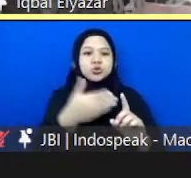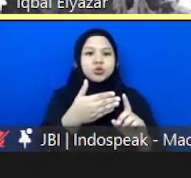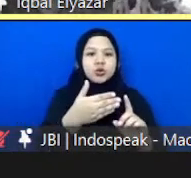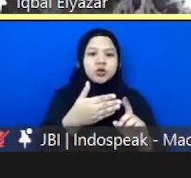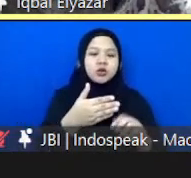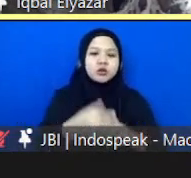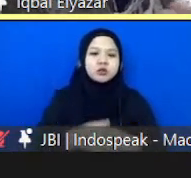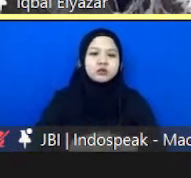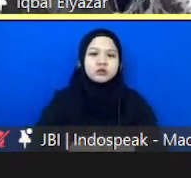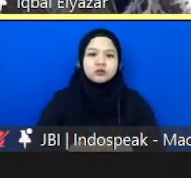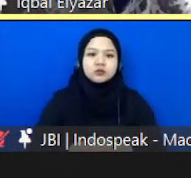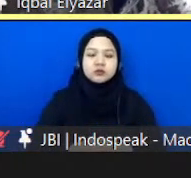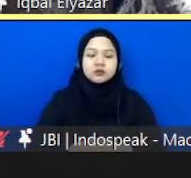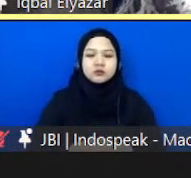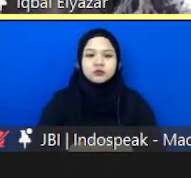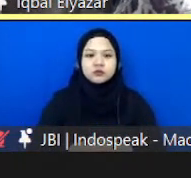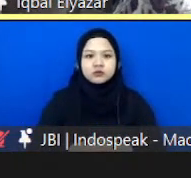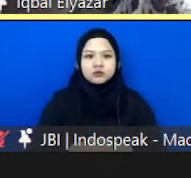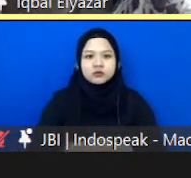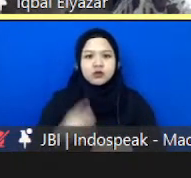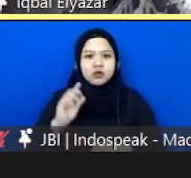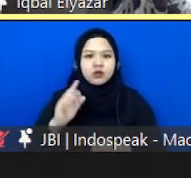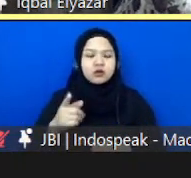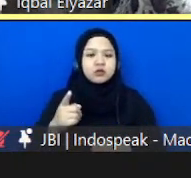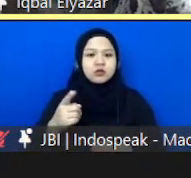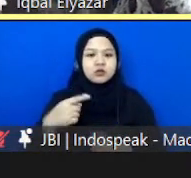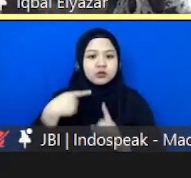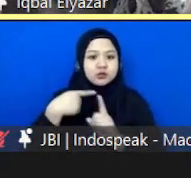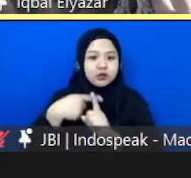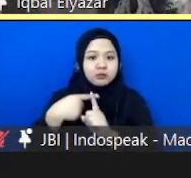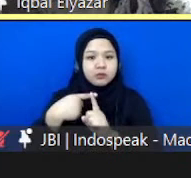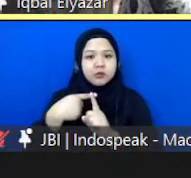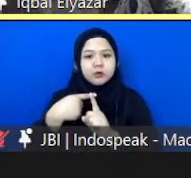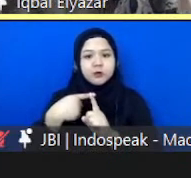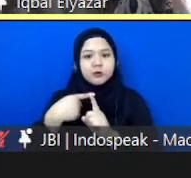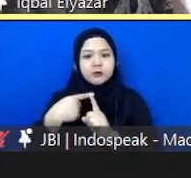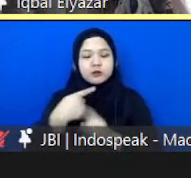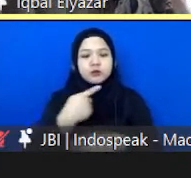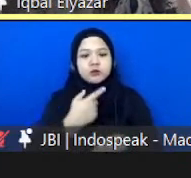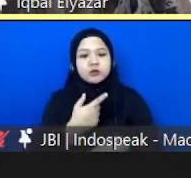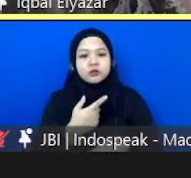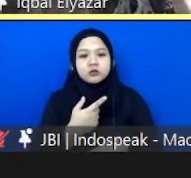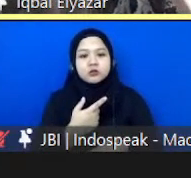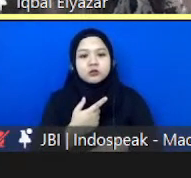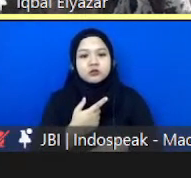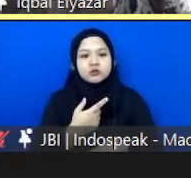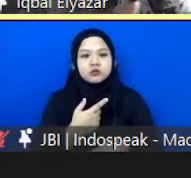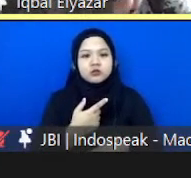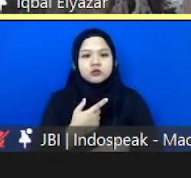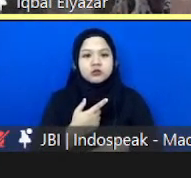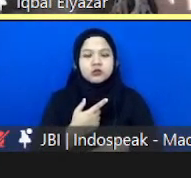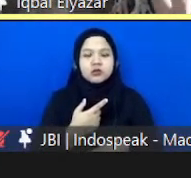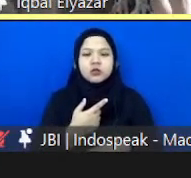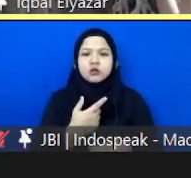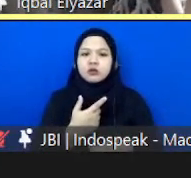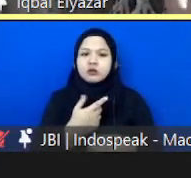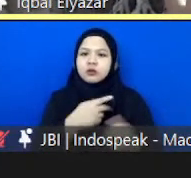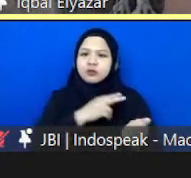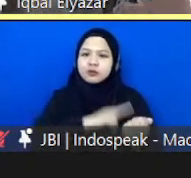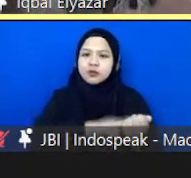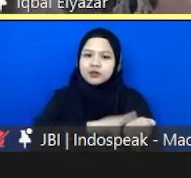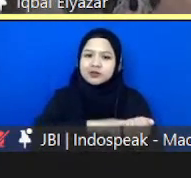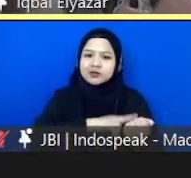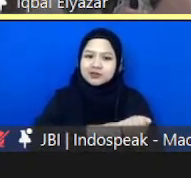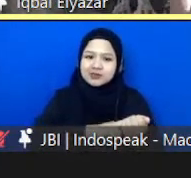at the international port mainly. So they captures the patient there, and then input the data to